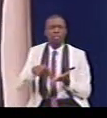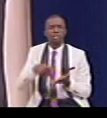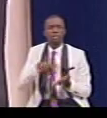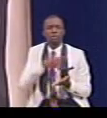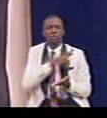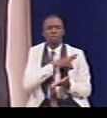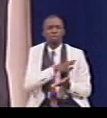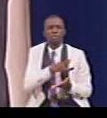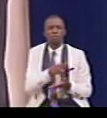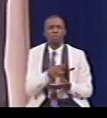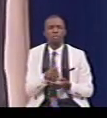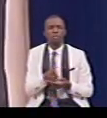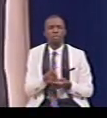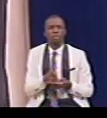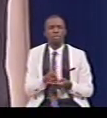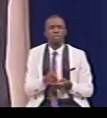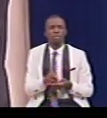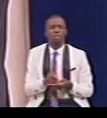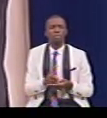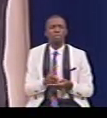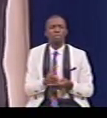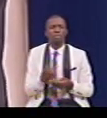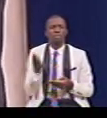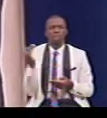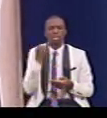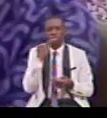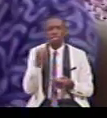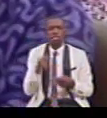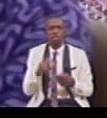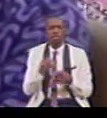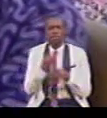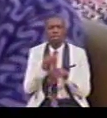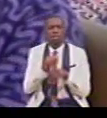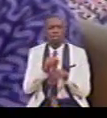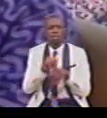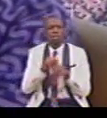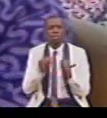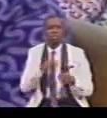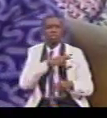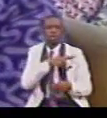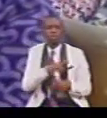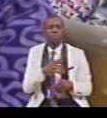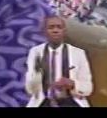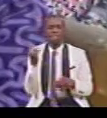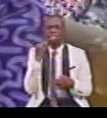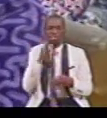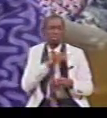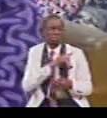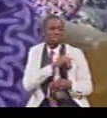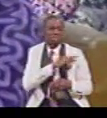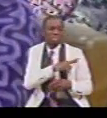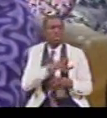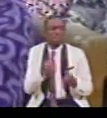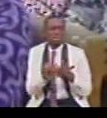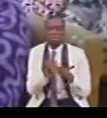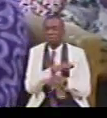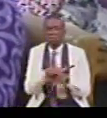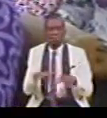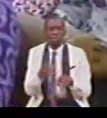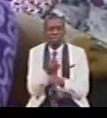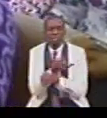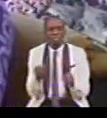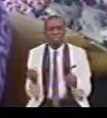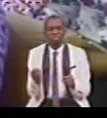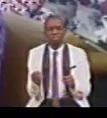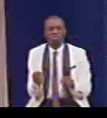impure religion that's traditional religion yes religion that does not save resolution that China is just